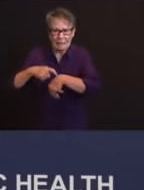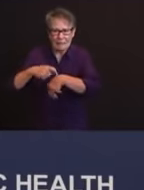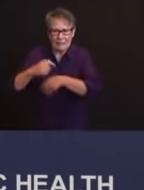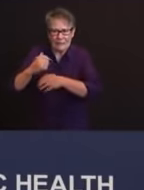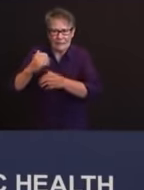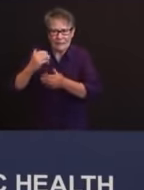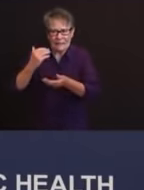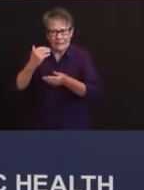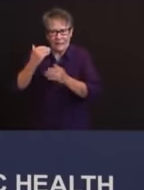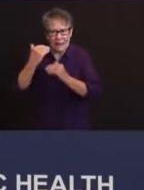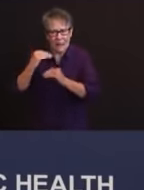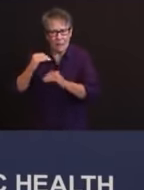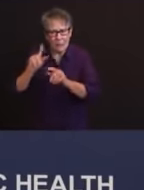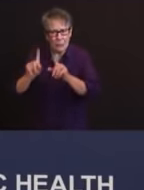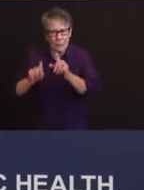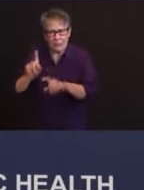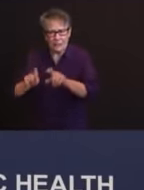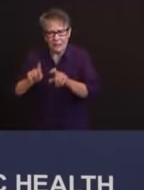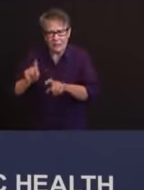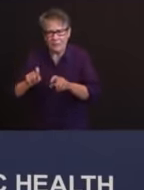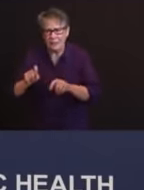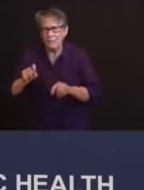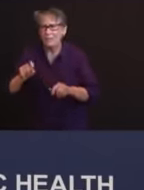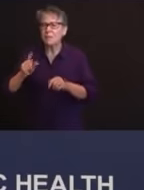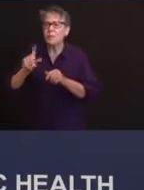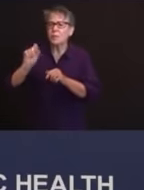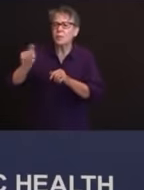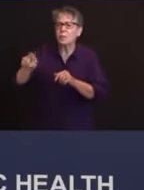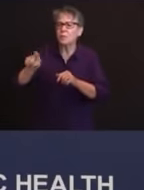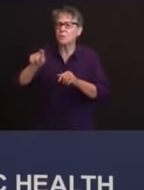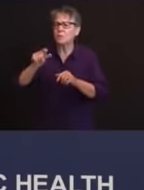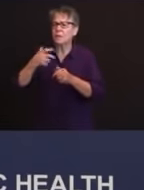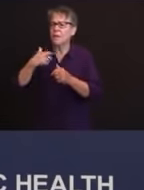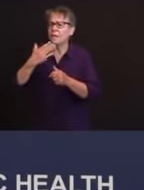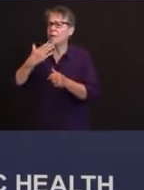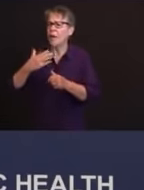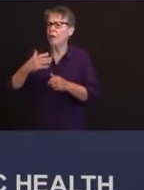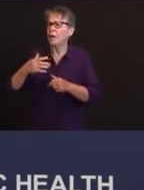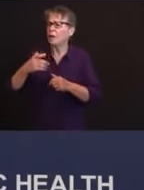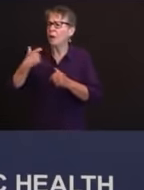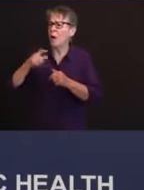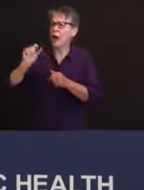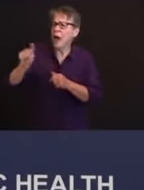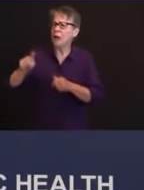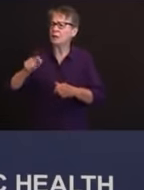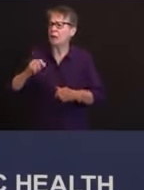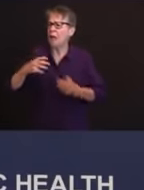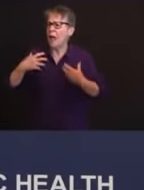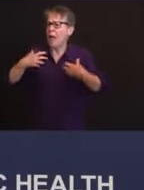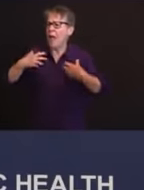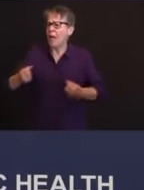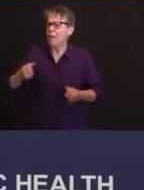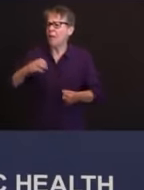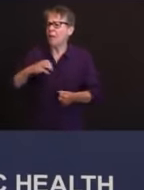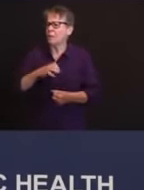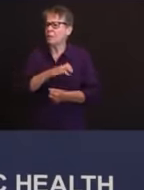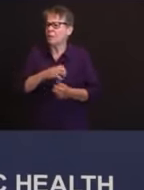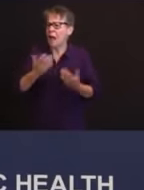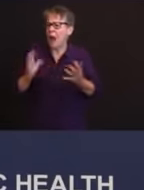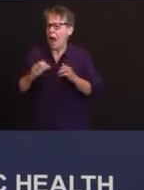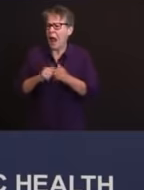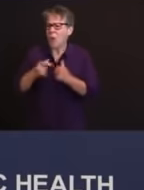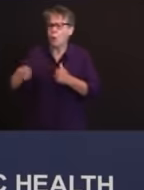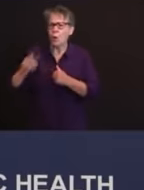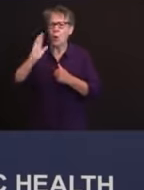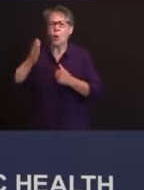Thanks. So first, for the Health Commissioner, can you speak a little bit more about how you expect to prioritize who will be among the first